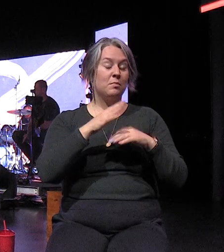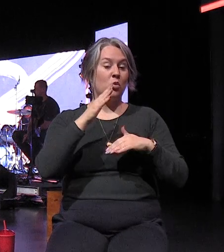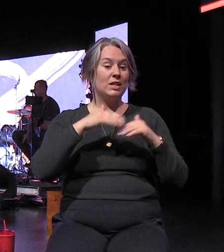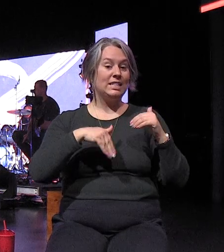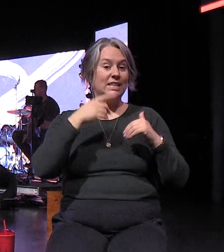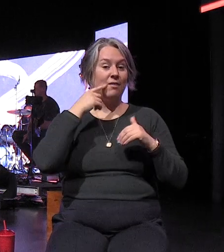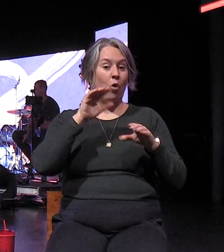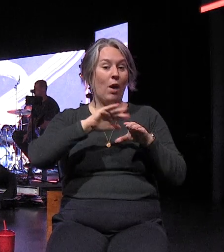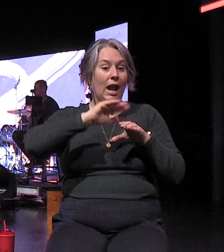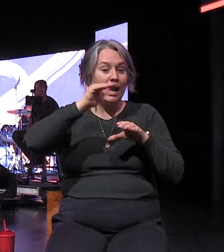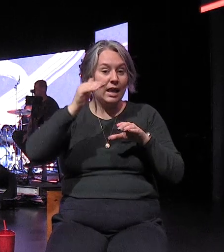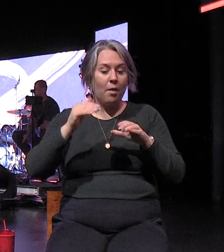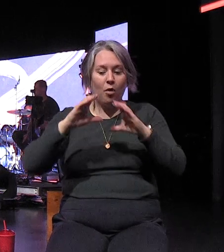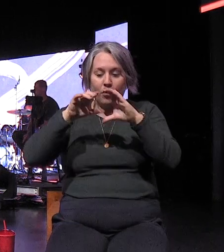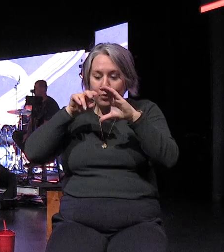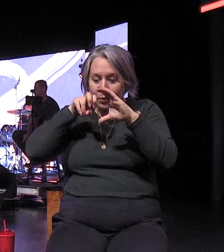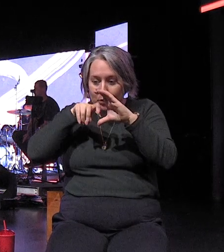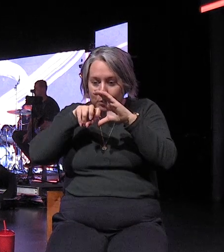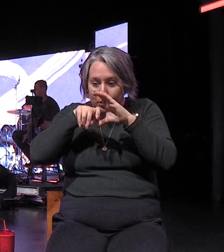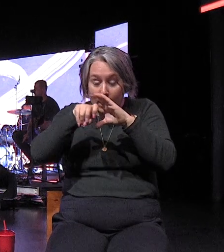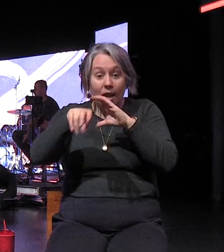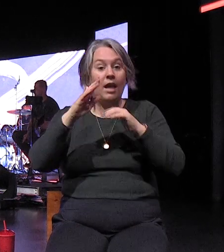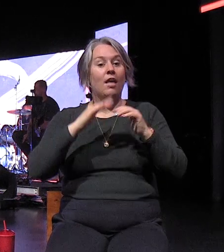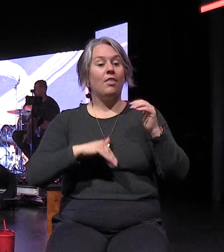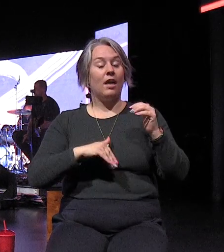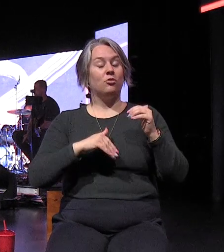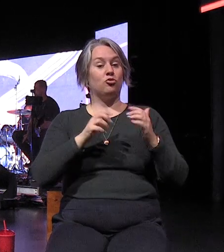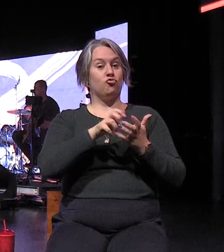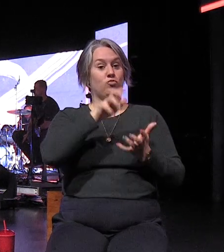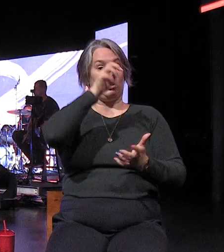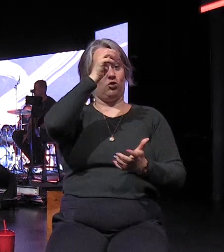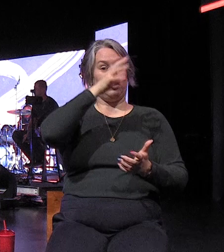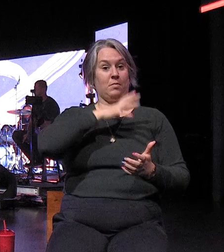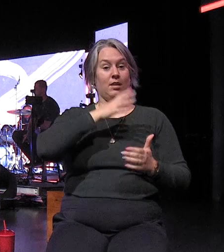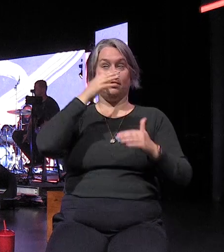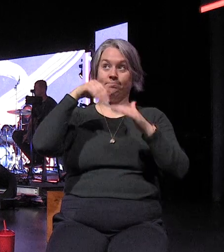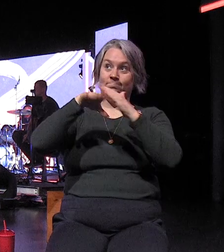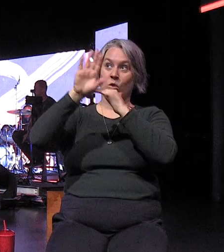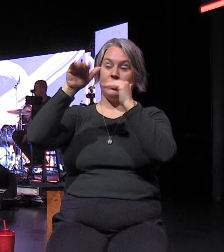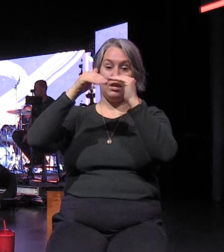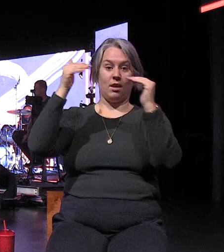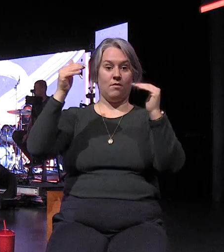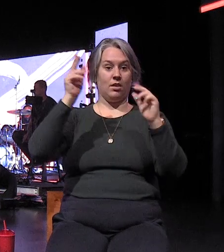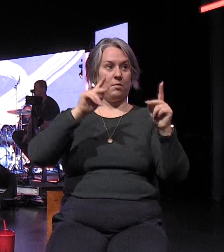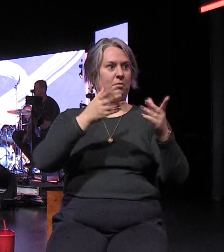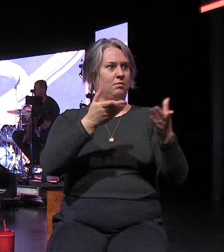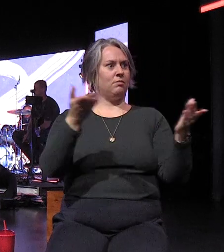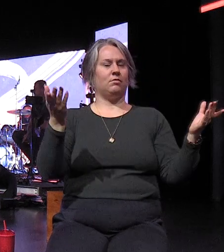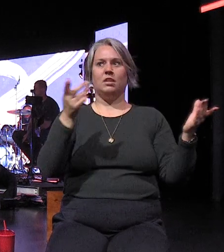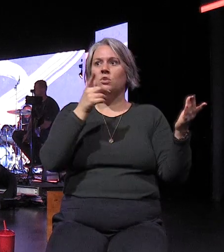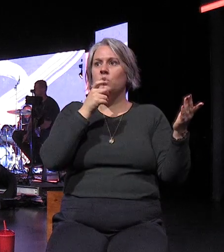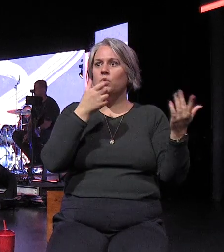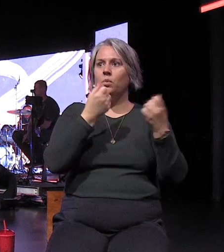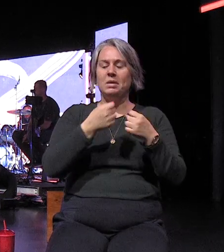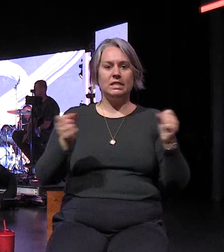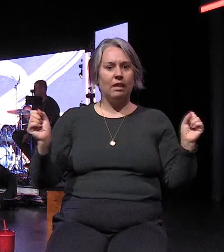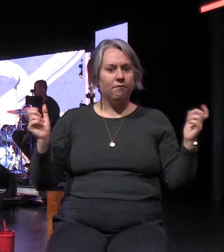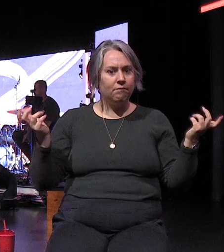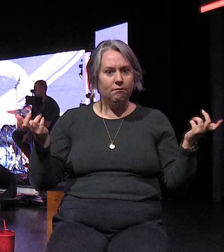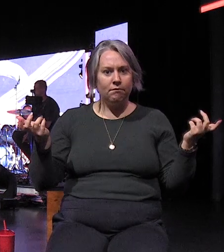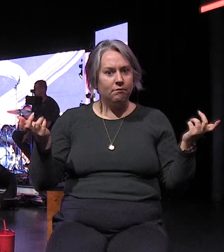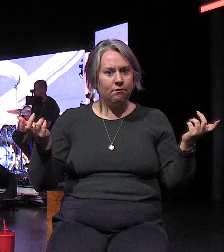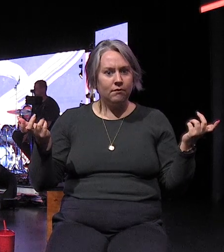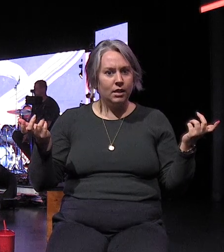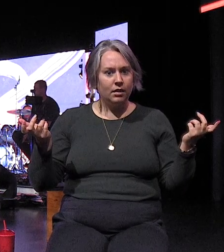through the eye of a needle than for a rich man to enter the kingdom of God. And those who heard it said, well, who then can be saved? But he said,